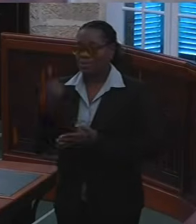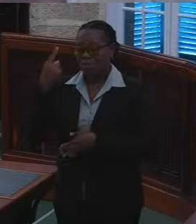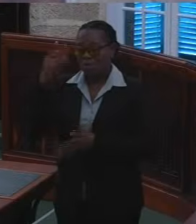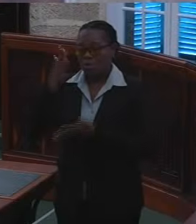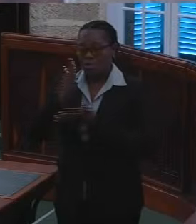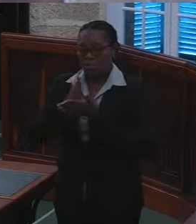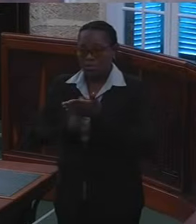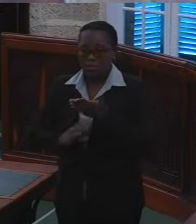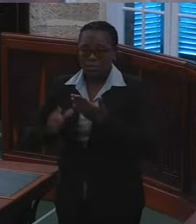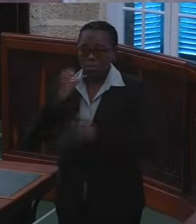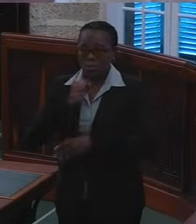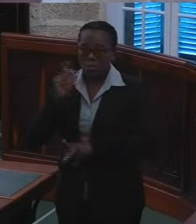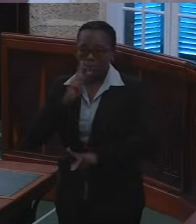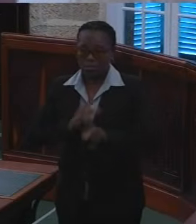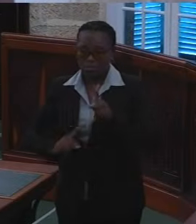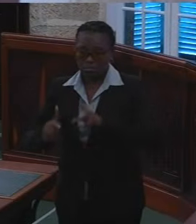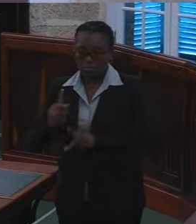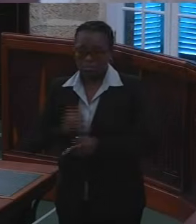elderly,